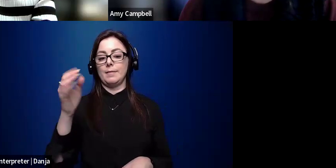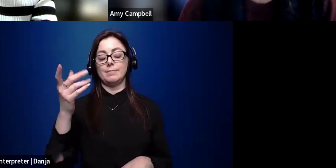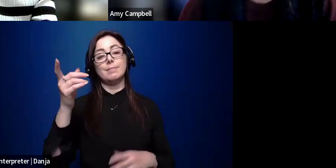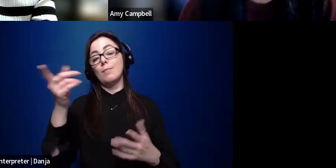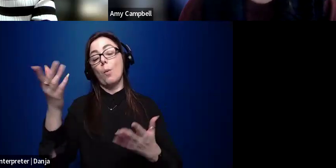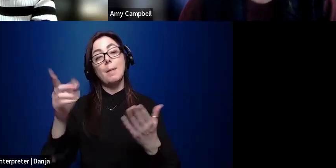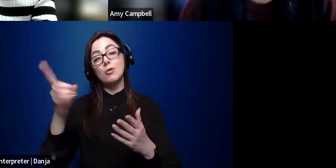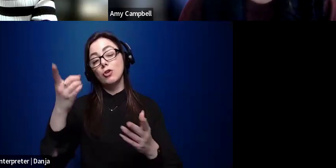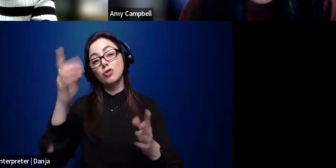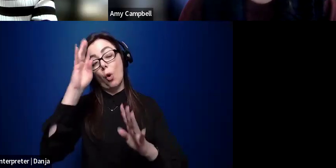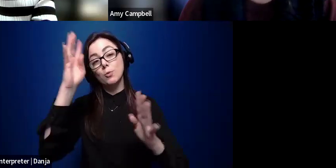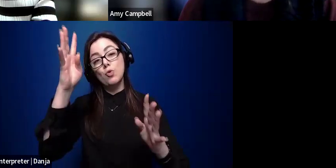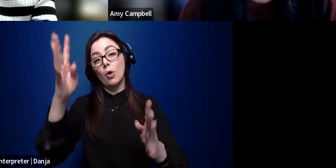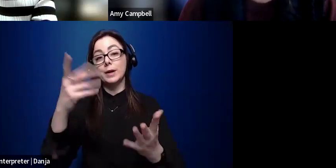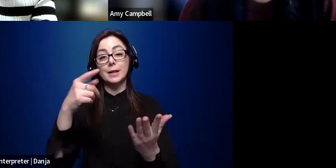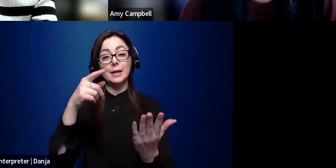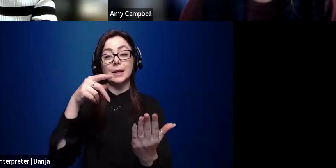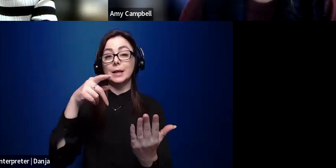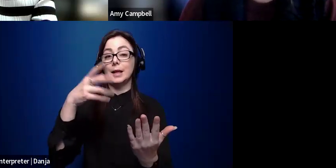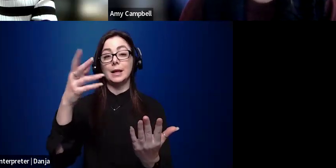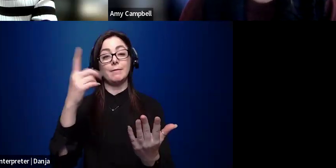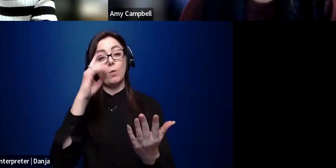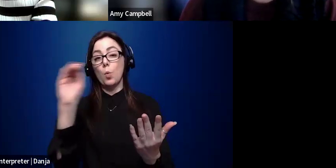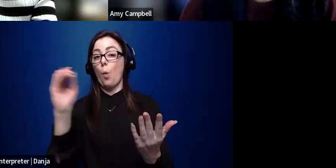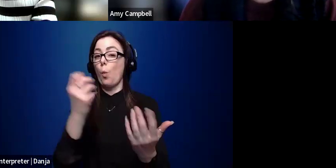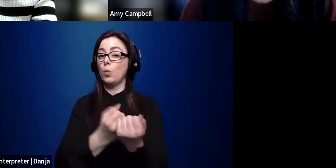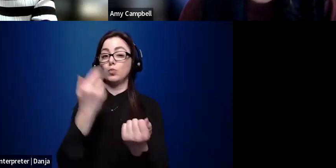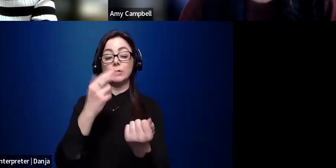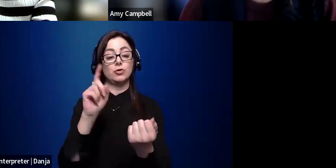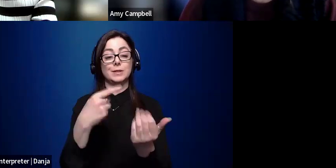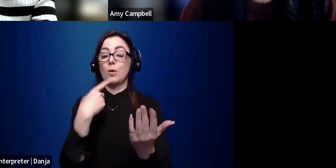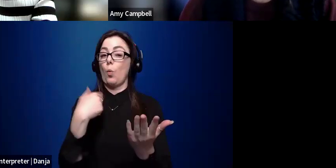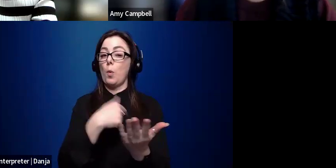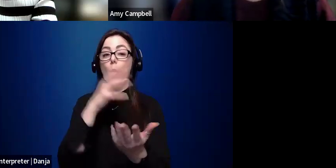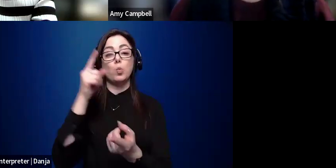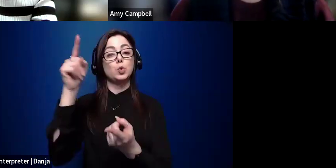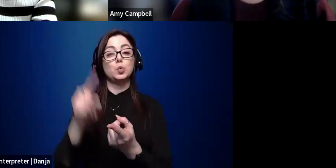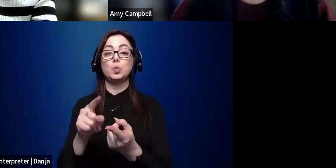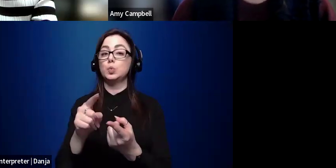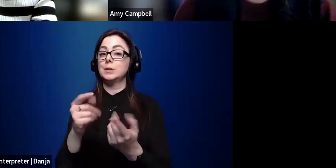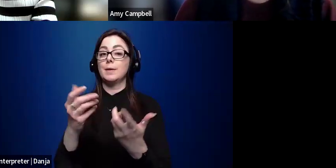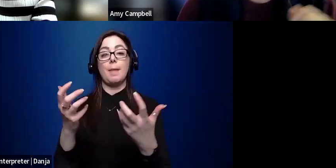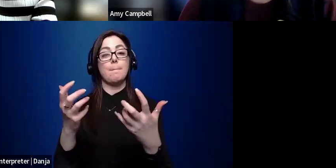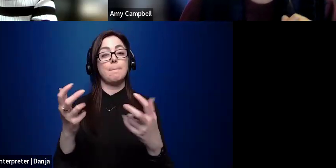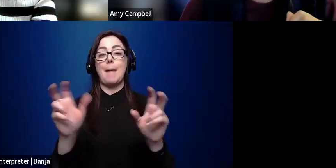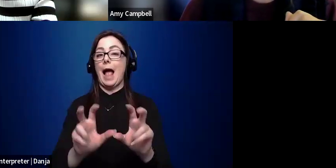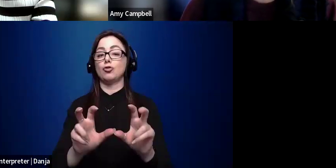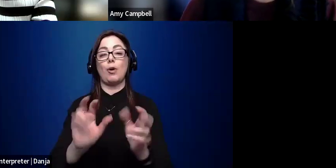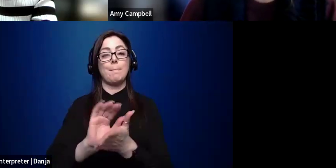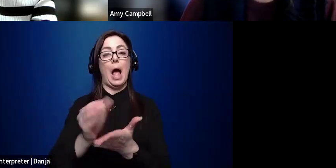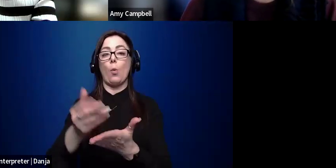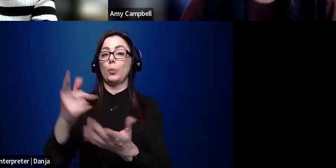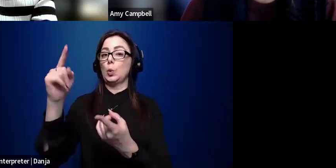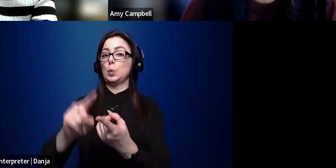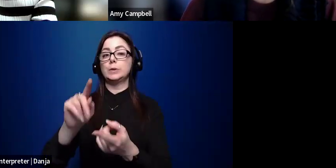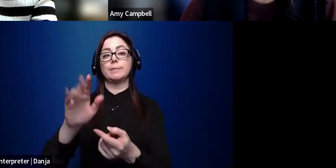arbitrarily going in and saying we're going to reduce the current match by 10%, or we're going to